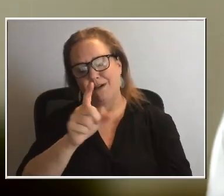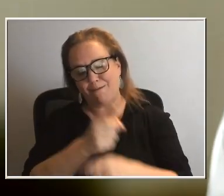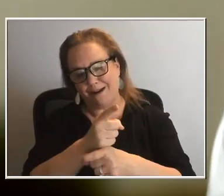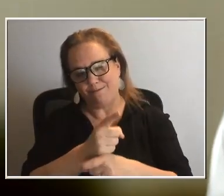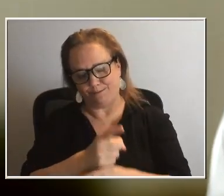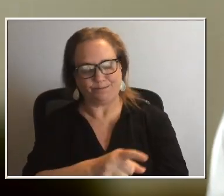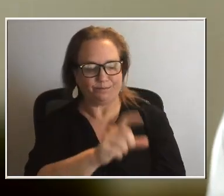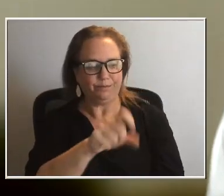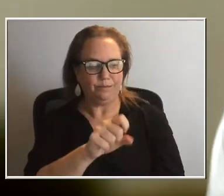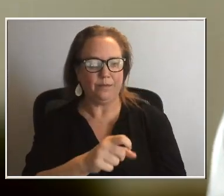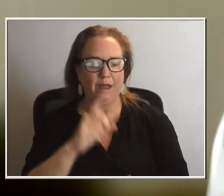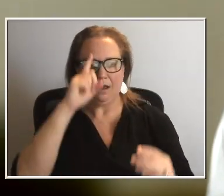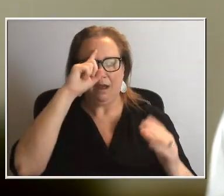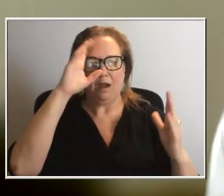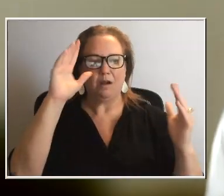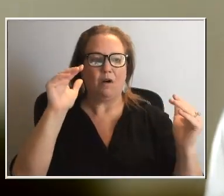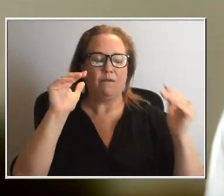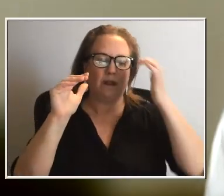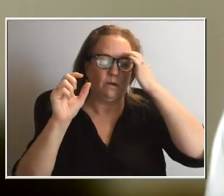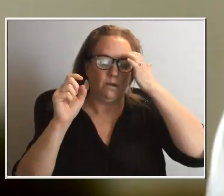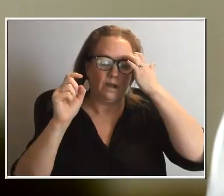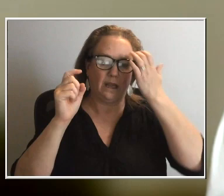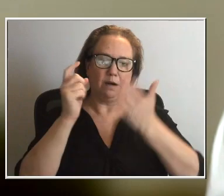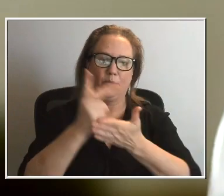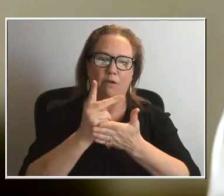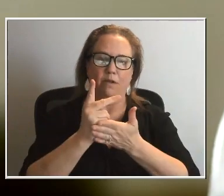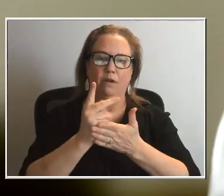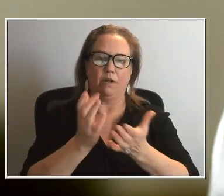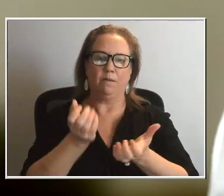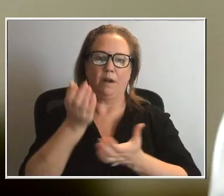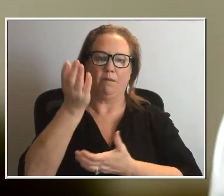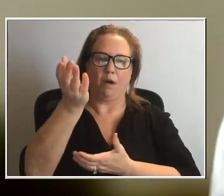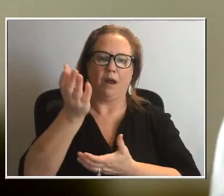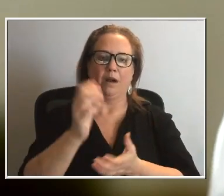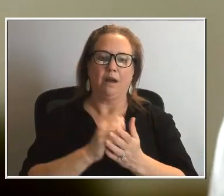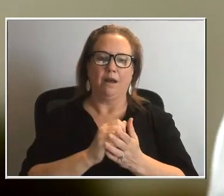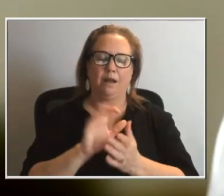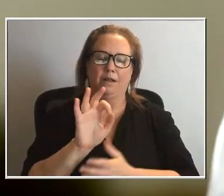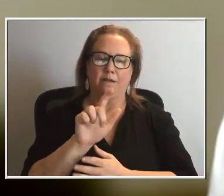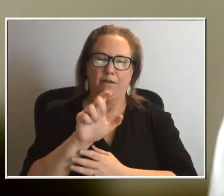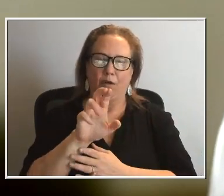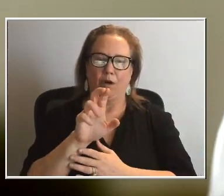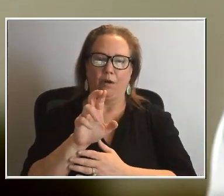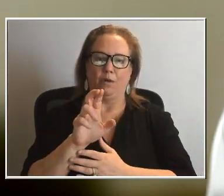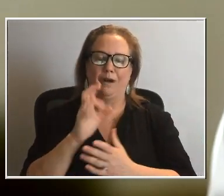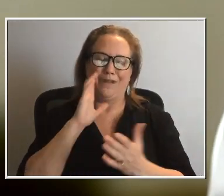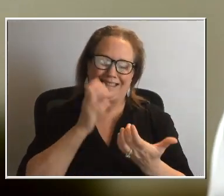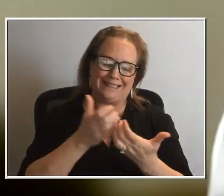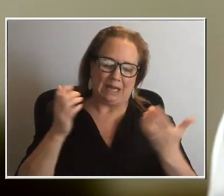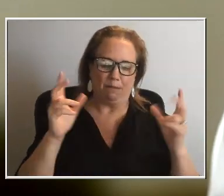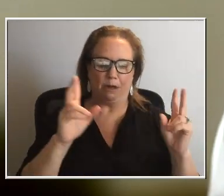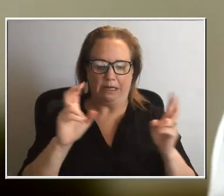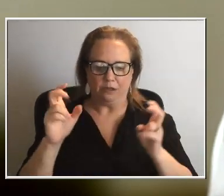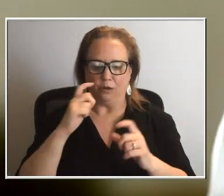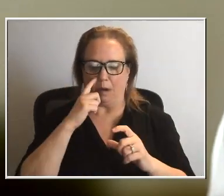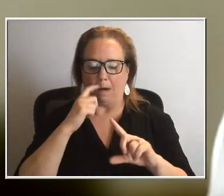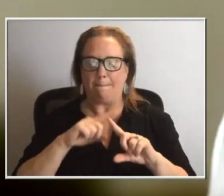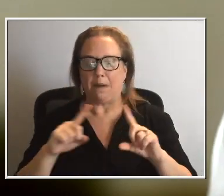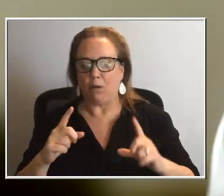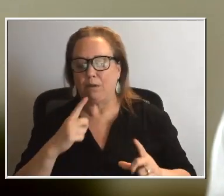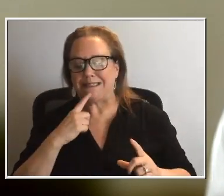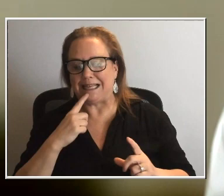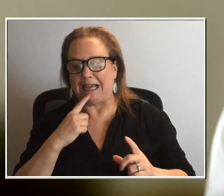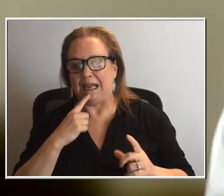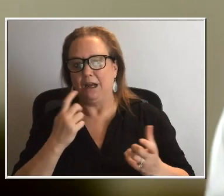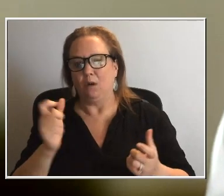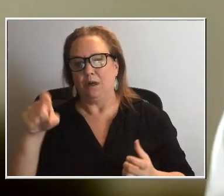Yeah. Hopefully we will get an approval, or it will be brought to the floor at least. We know that's a separate issue. But what we would say is that we have